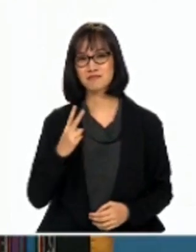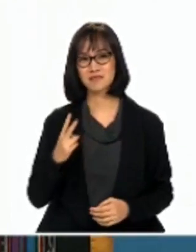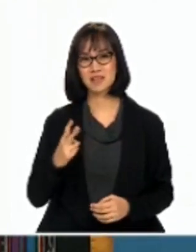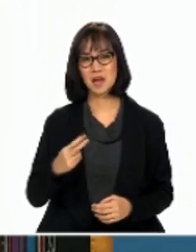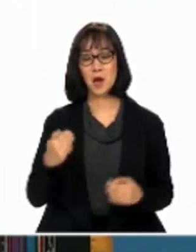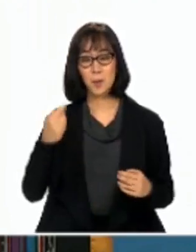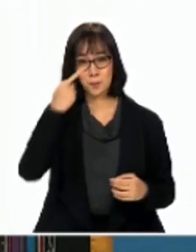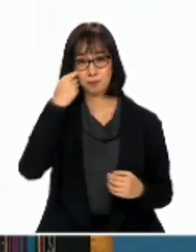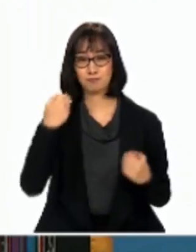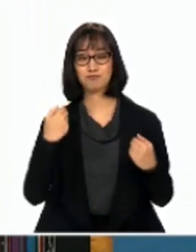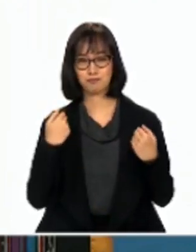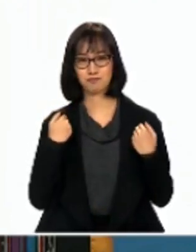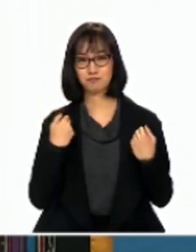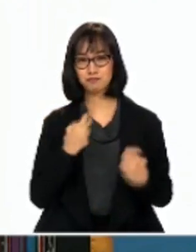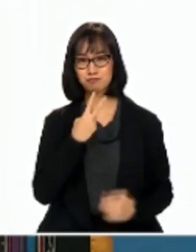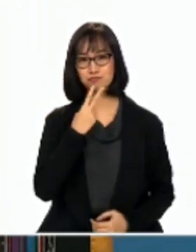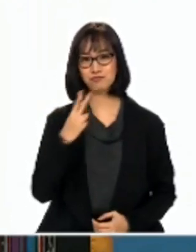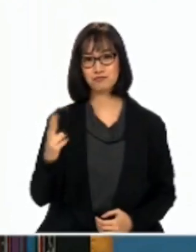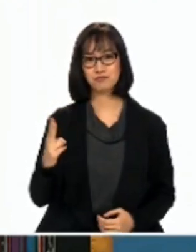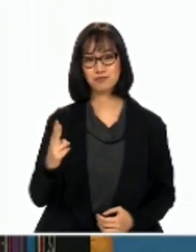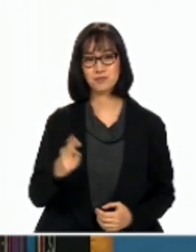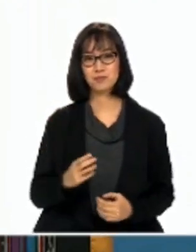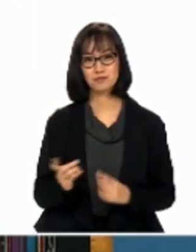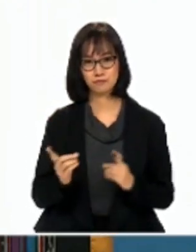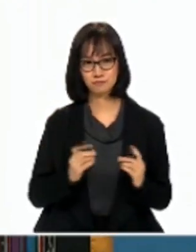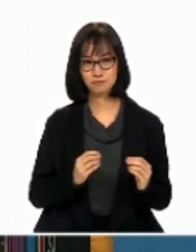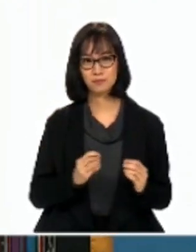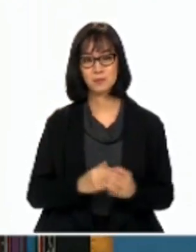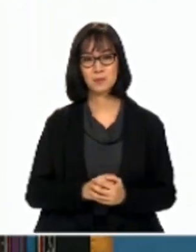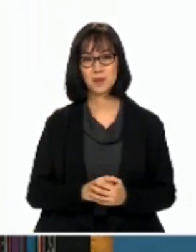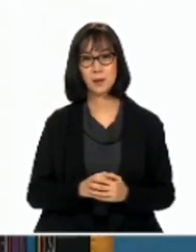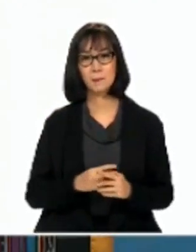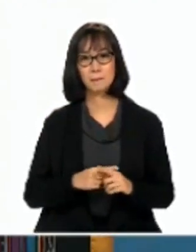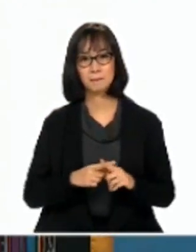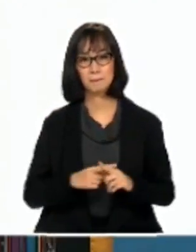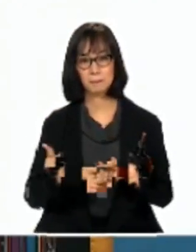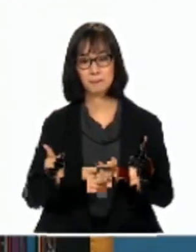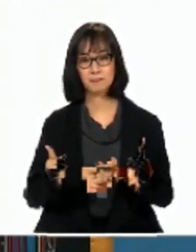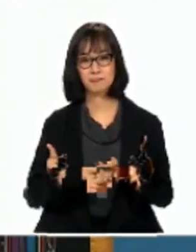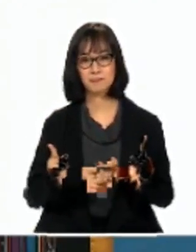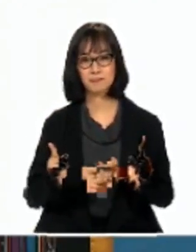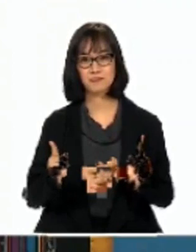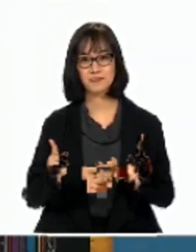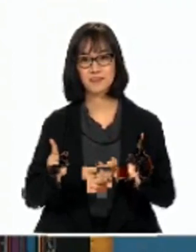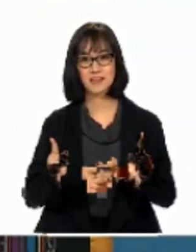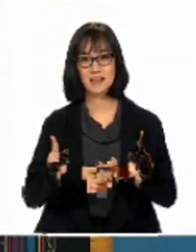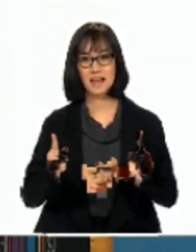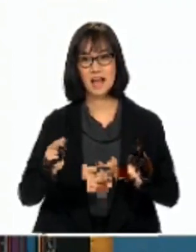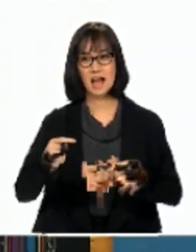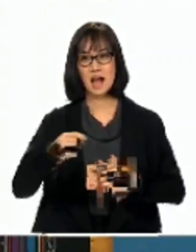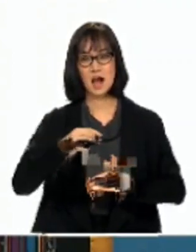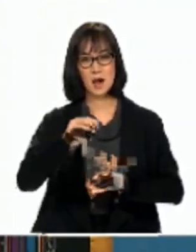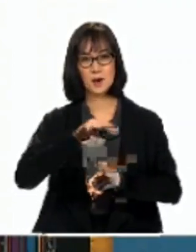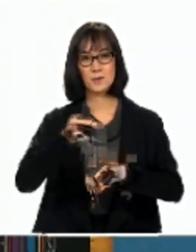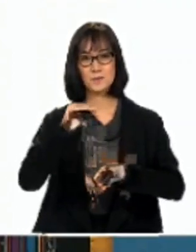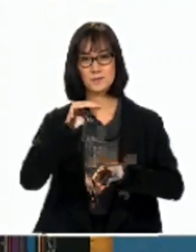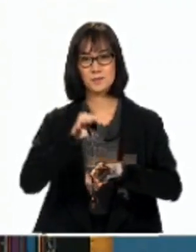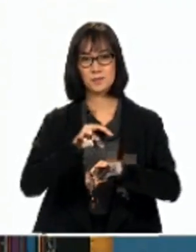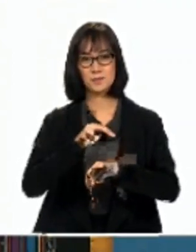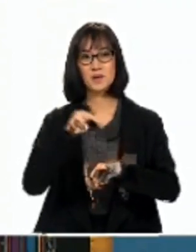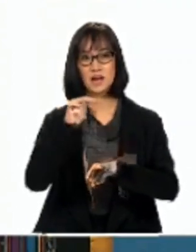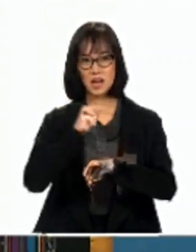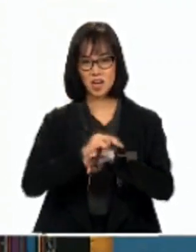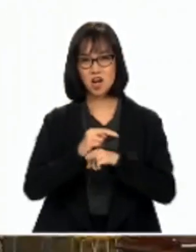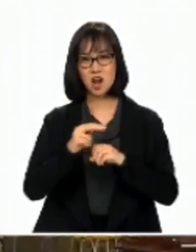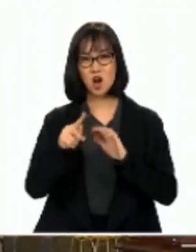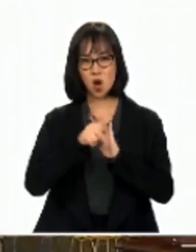smoke. But I made it a national policy because, you know,